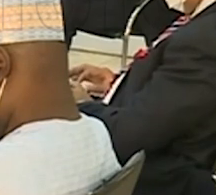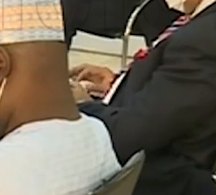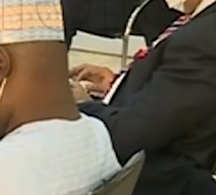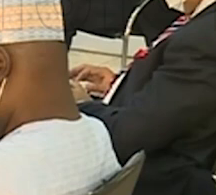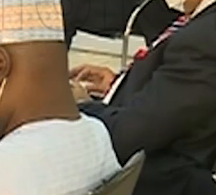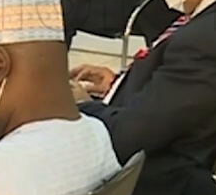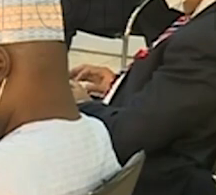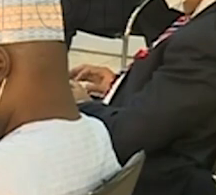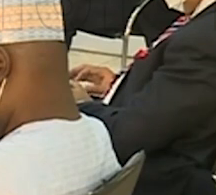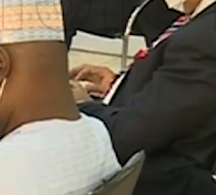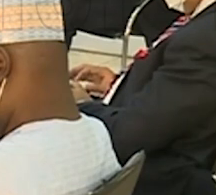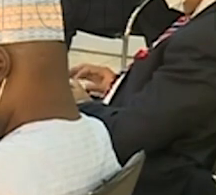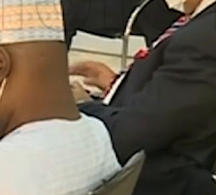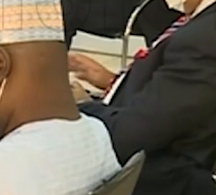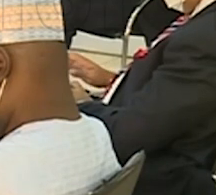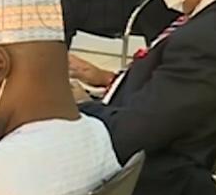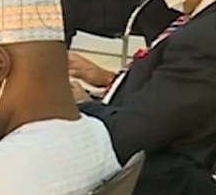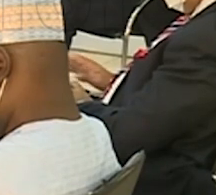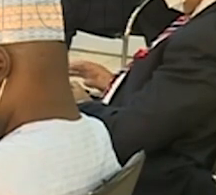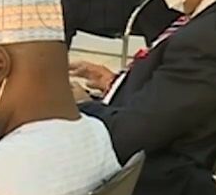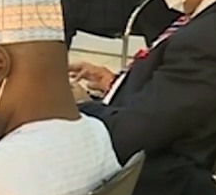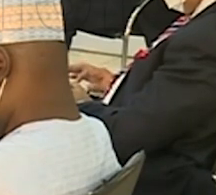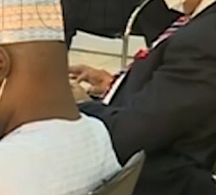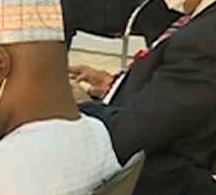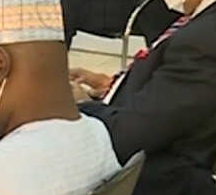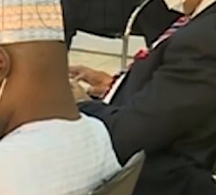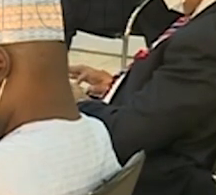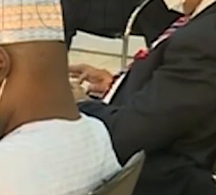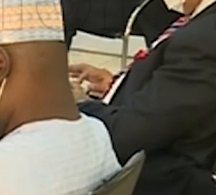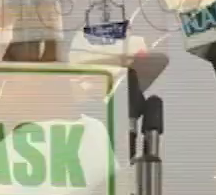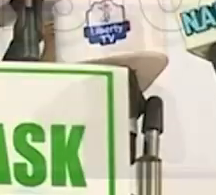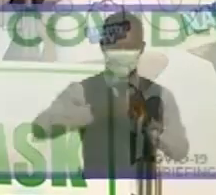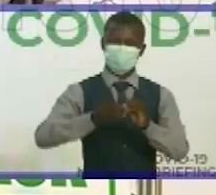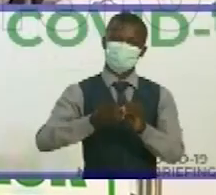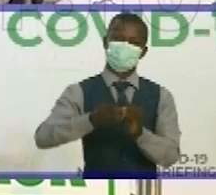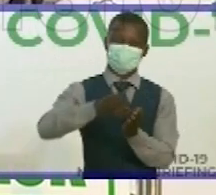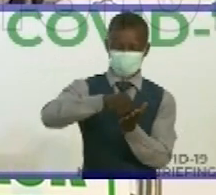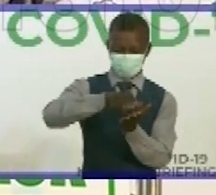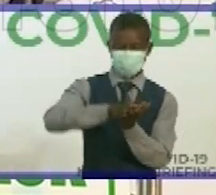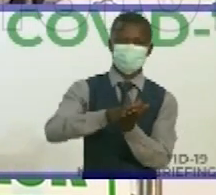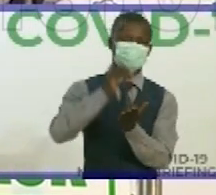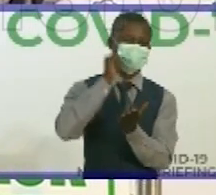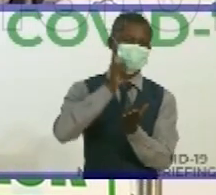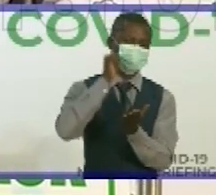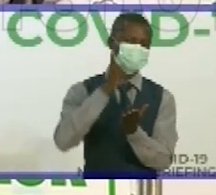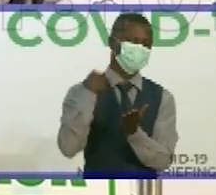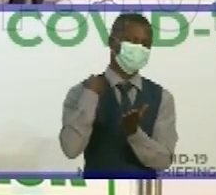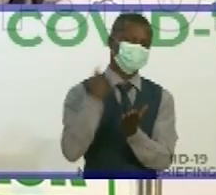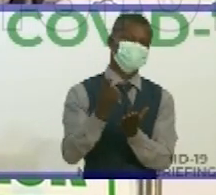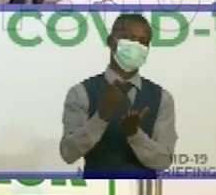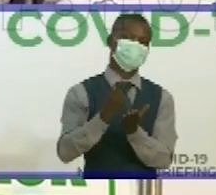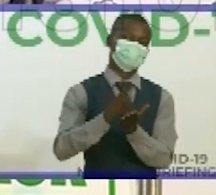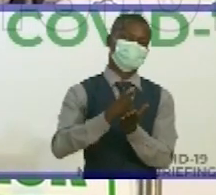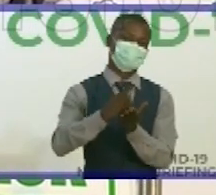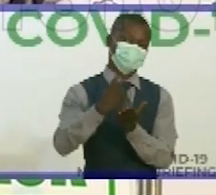The COVID-19 cases recorded daily over the past weeks